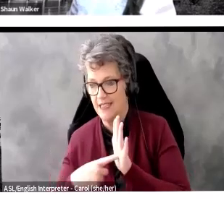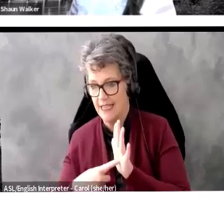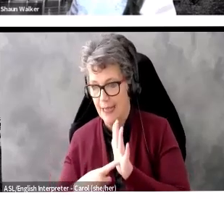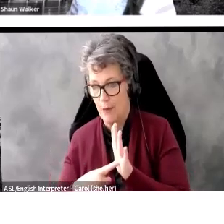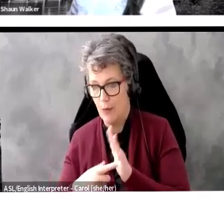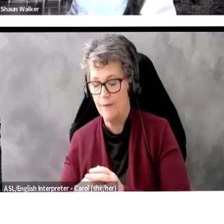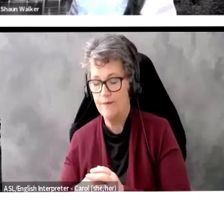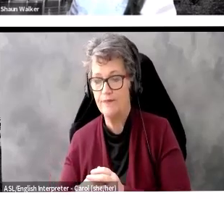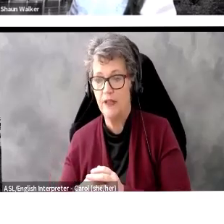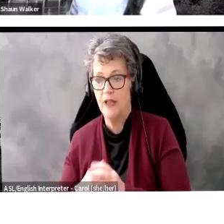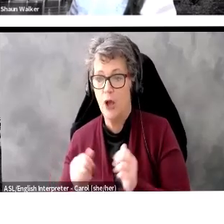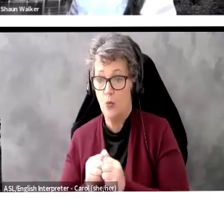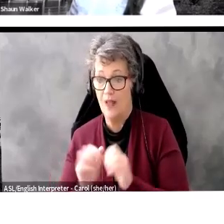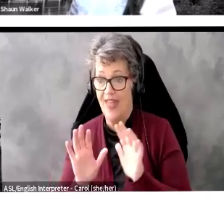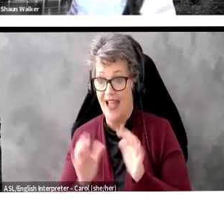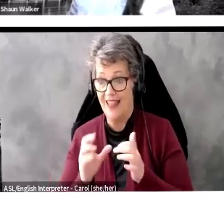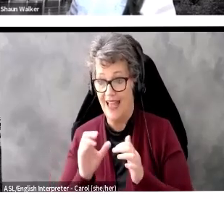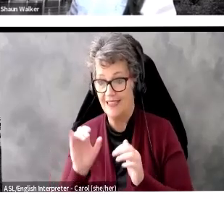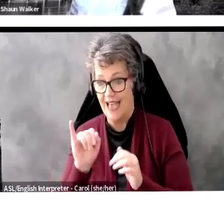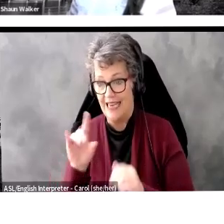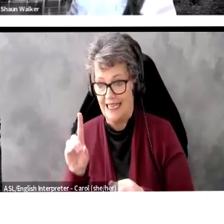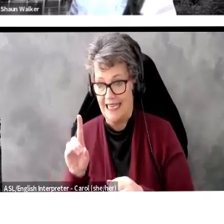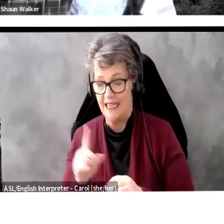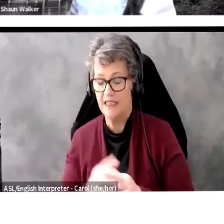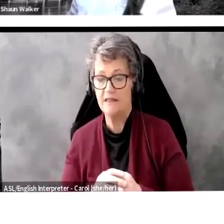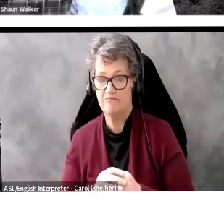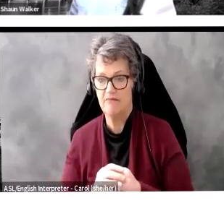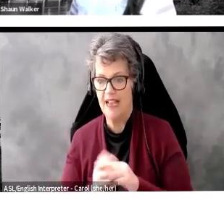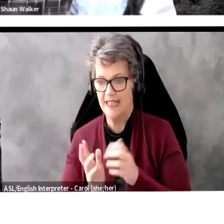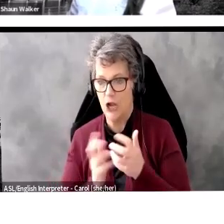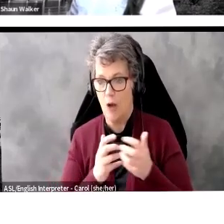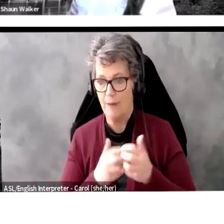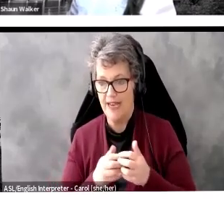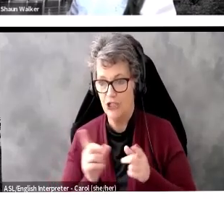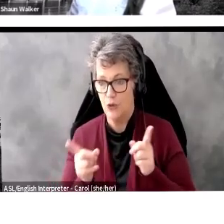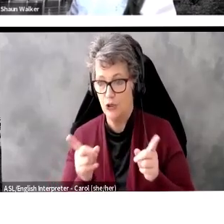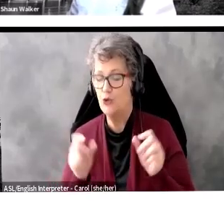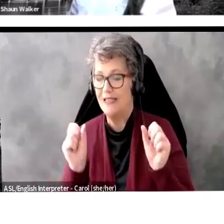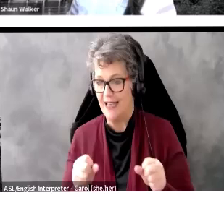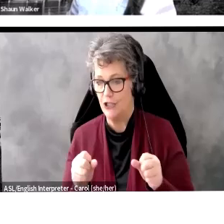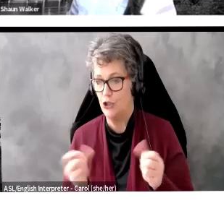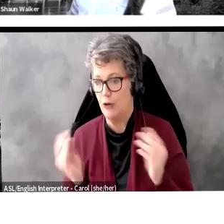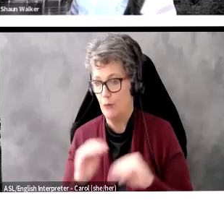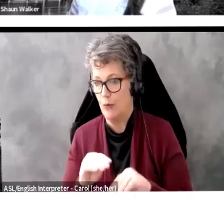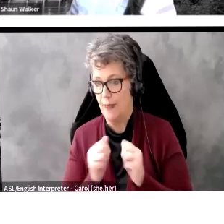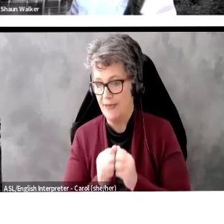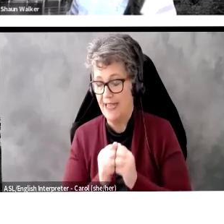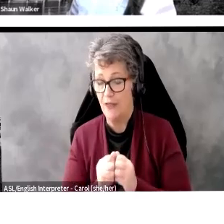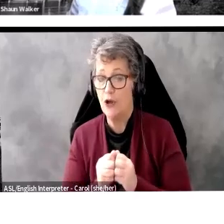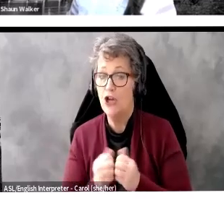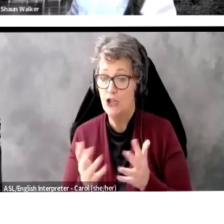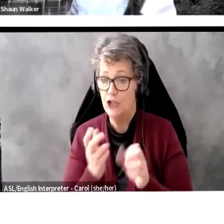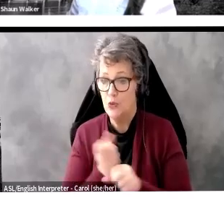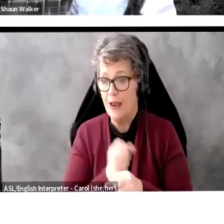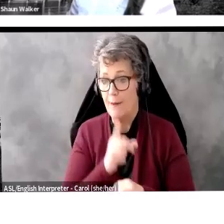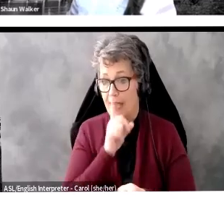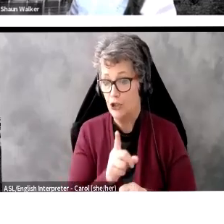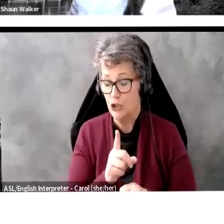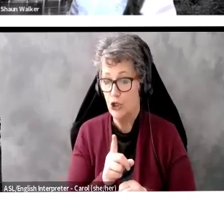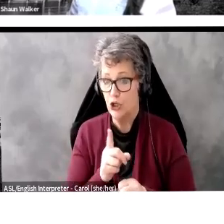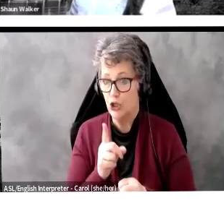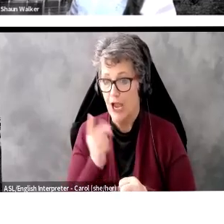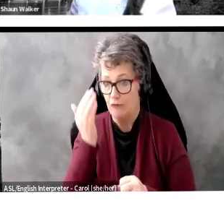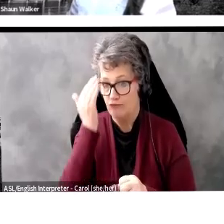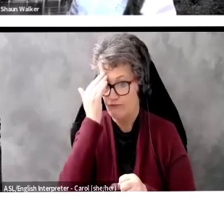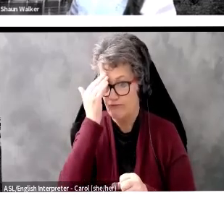example with that class ID as a combination. Yes, it can be Again, you just want to make sure and be